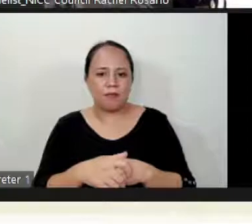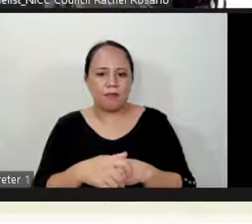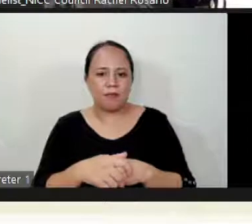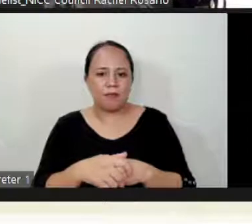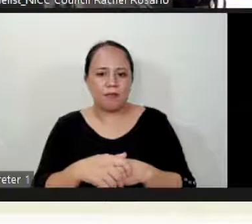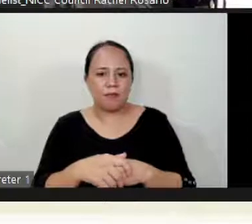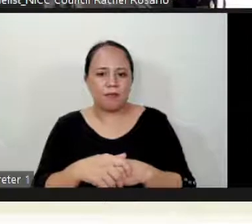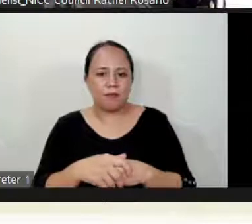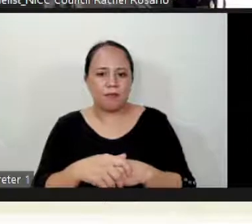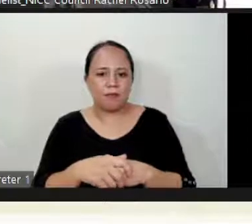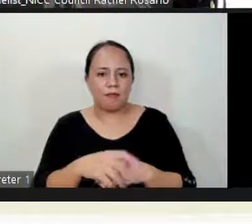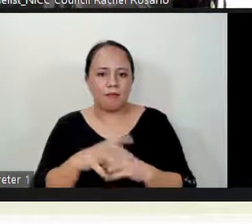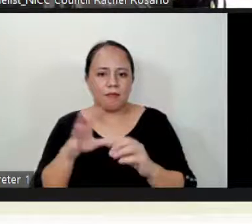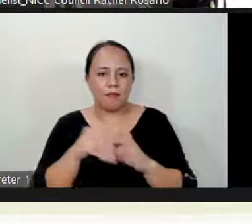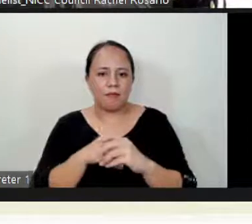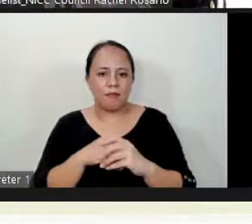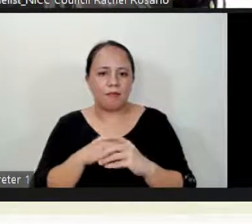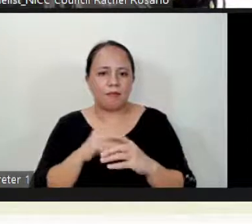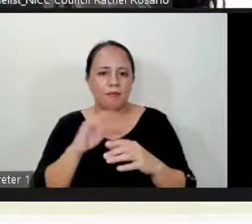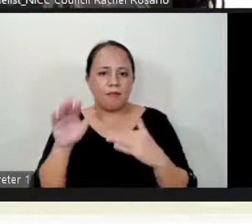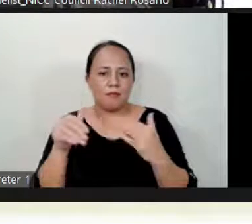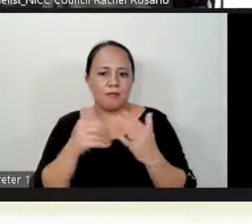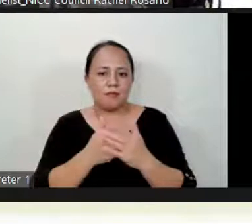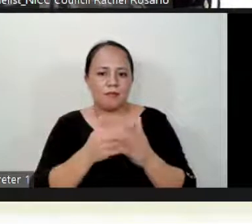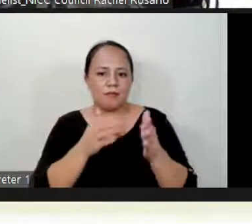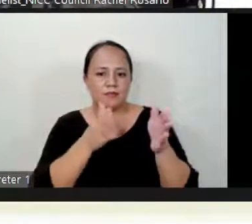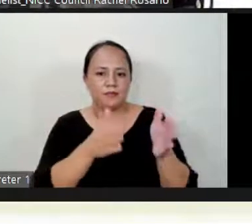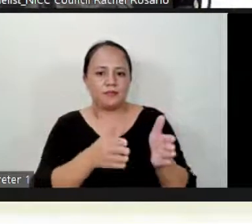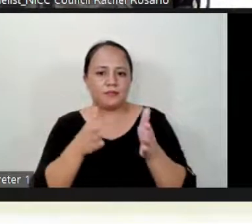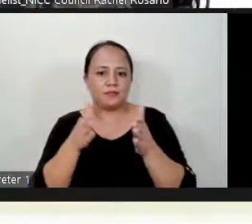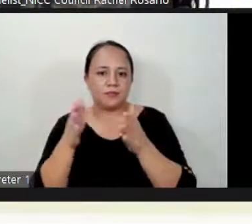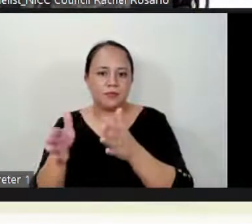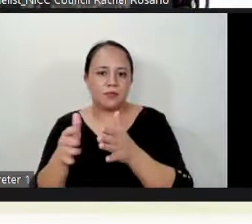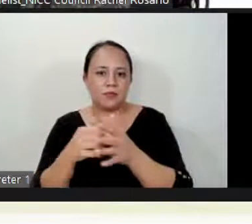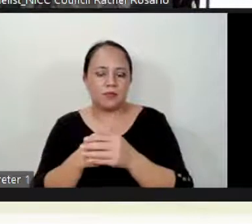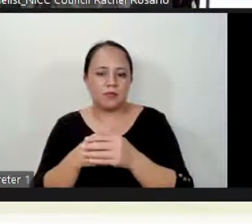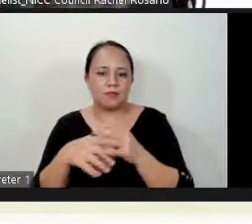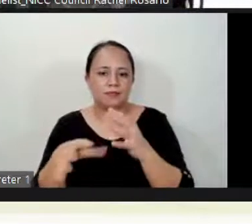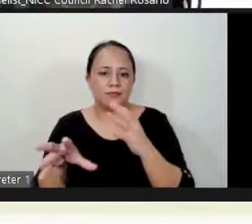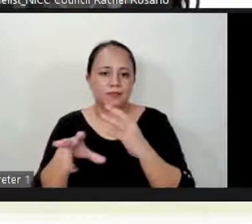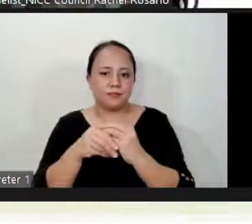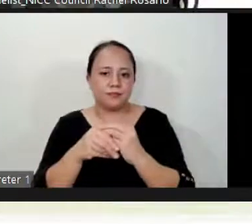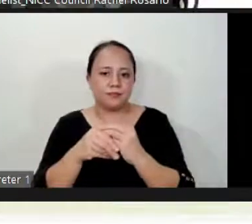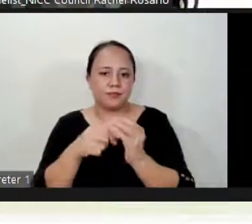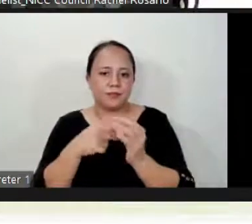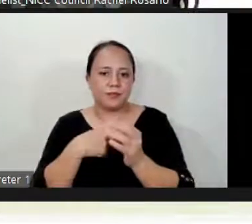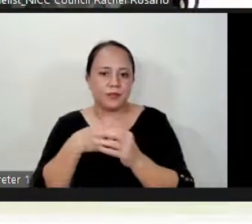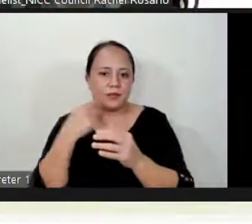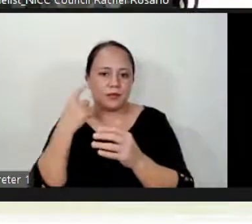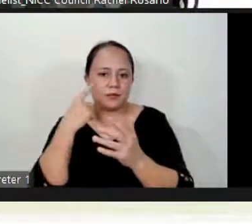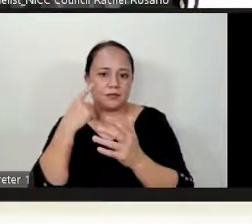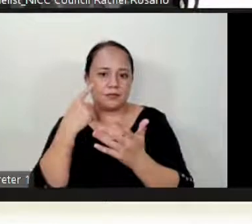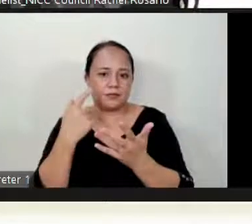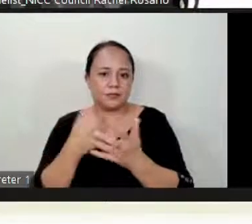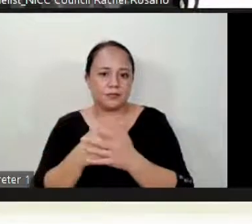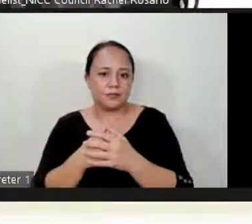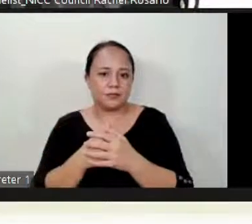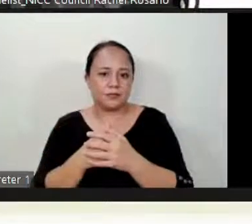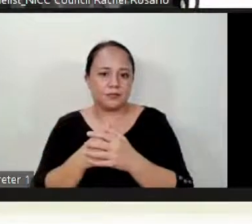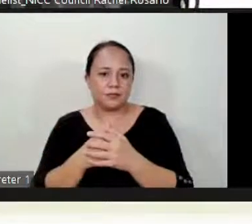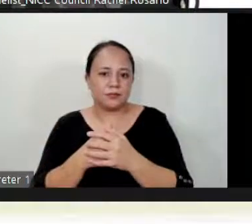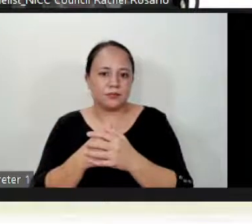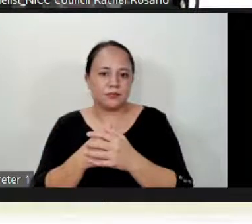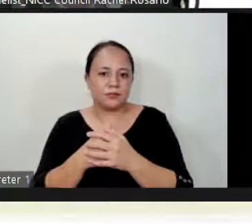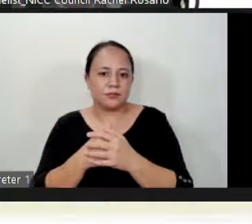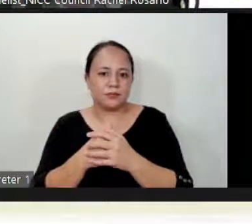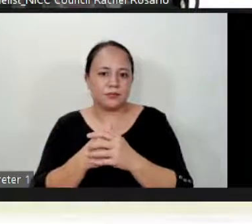covering for all the modalities, expanding it, I think it is no